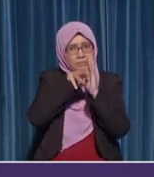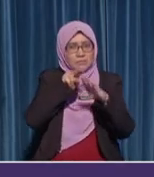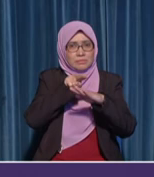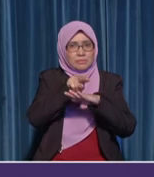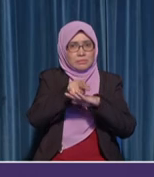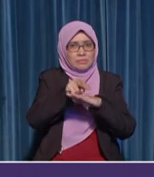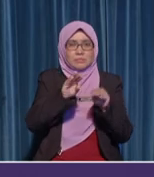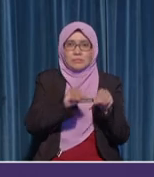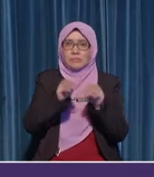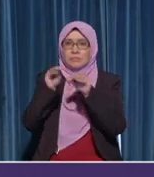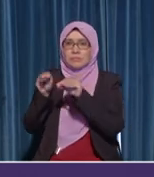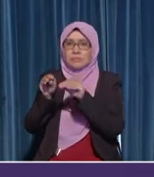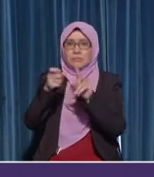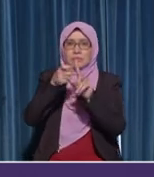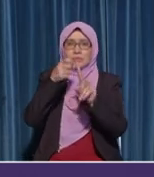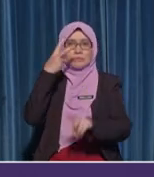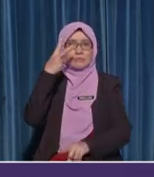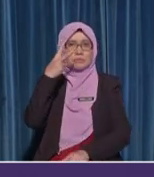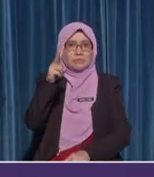12 to 4?